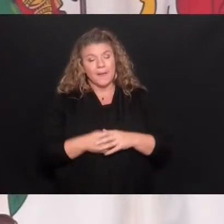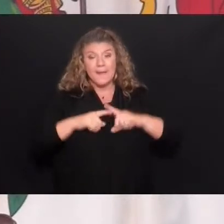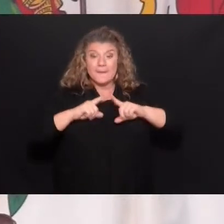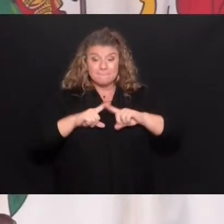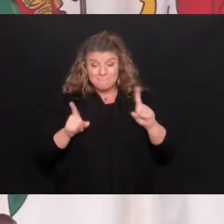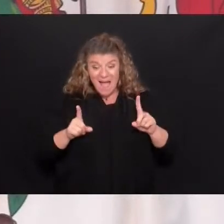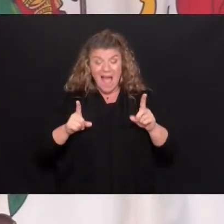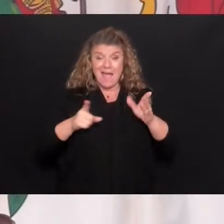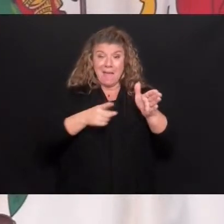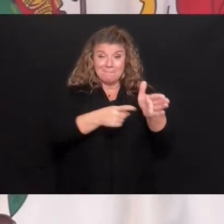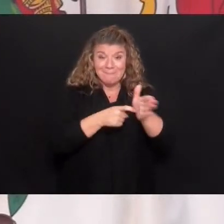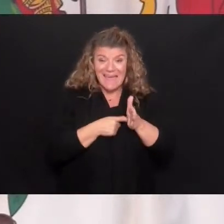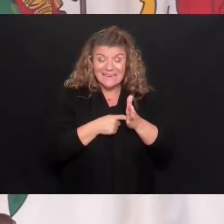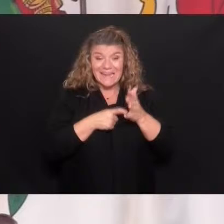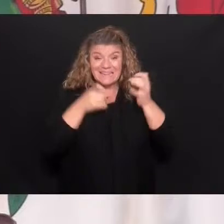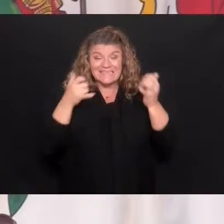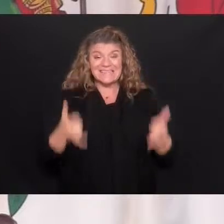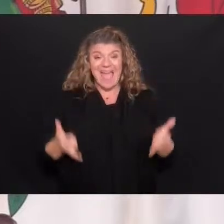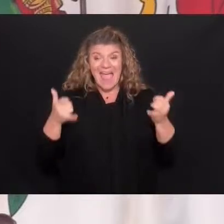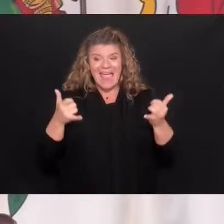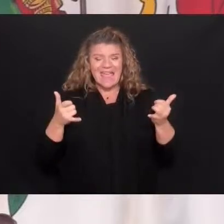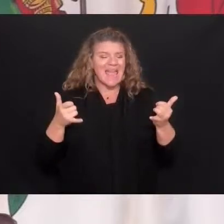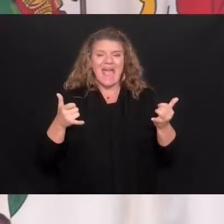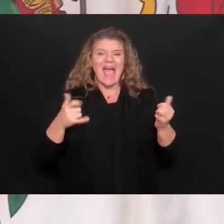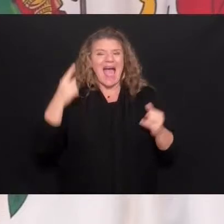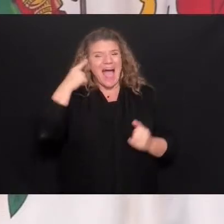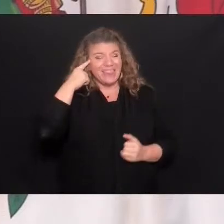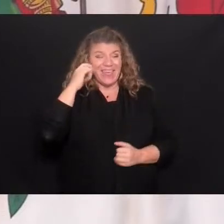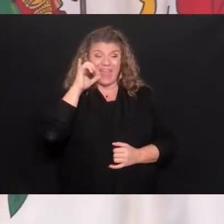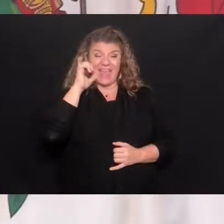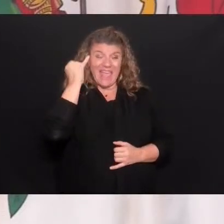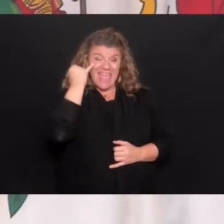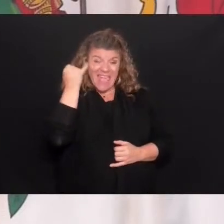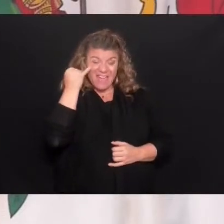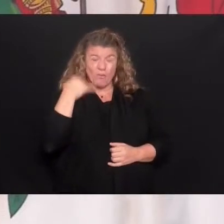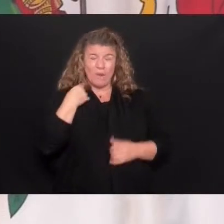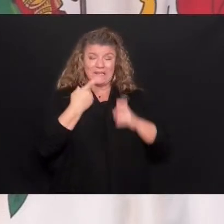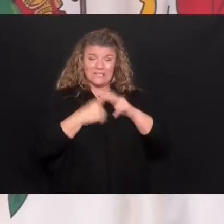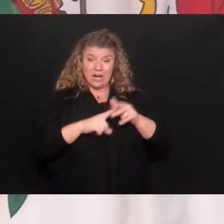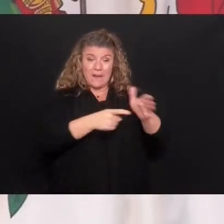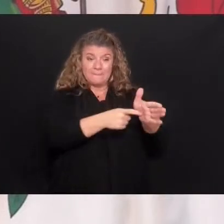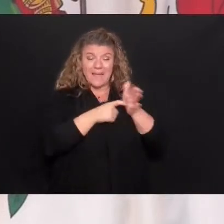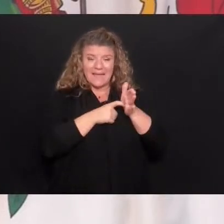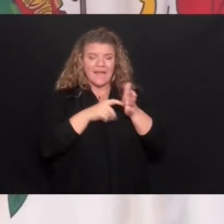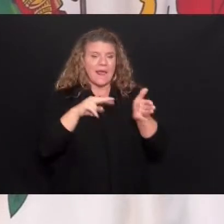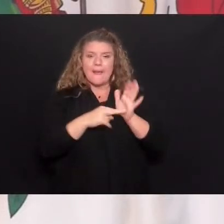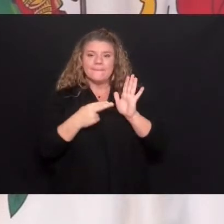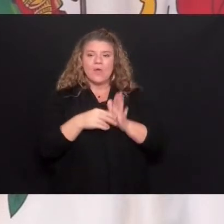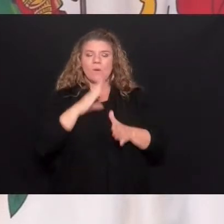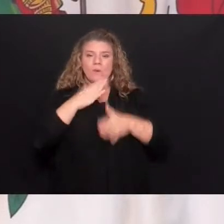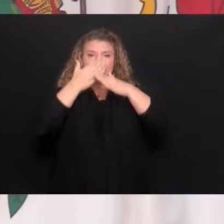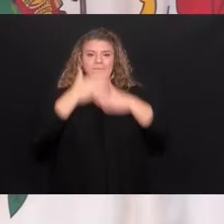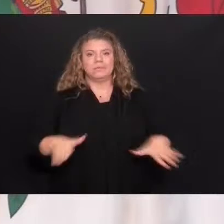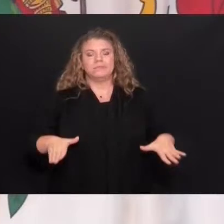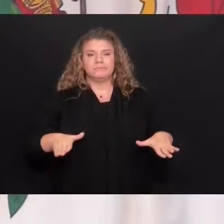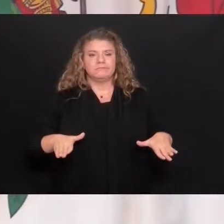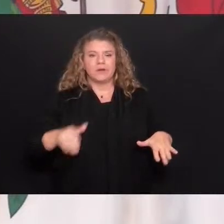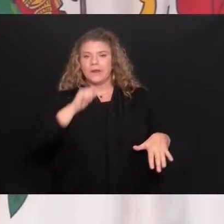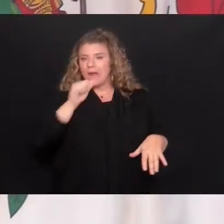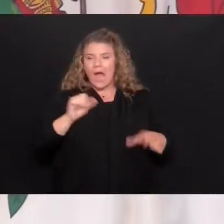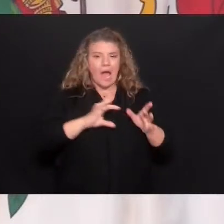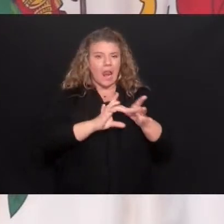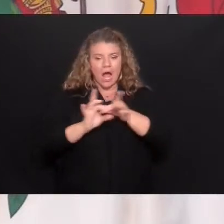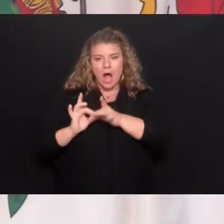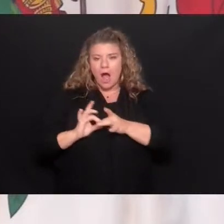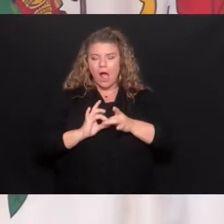far as mandating today, I think all that would do is absolutely get us pulling in different directions with one another. and